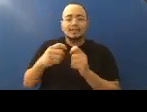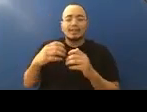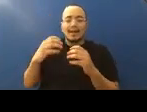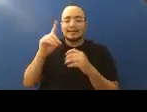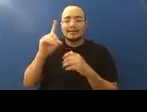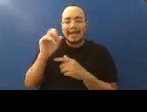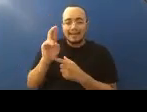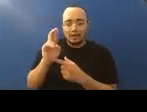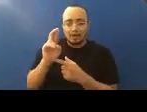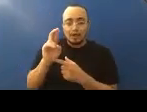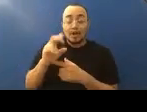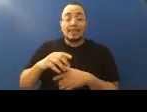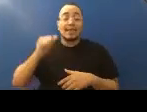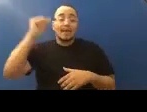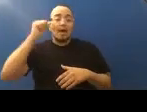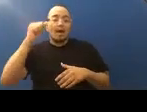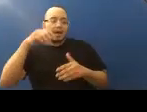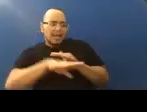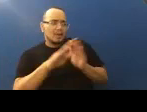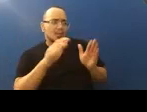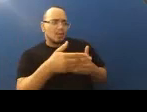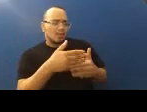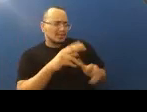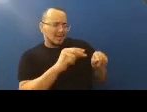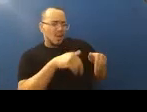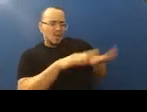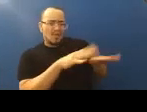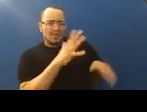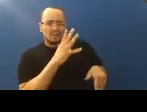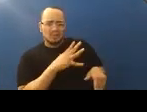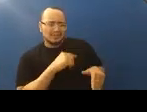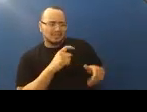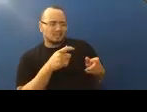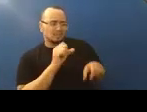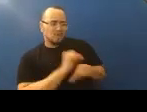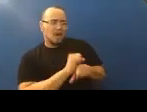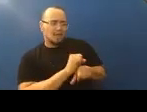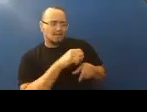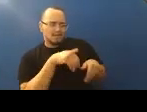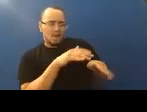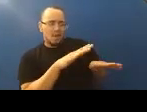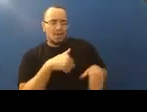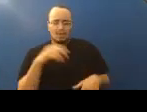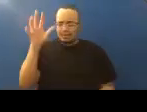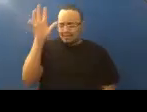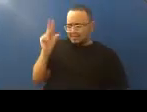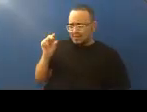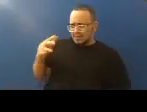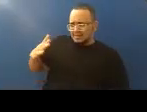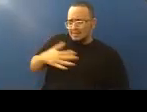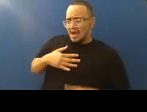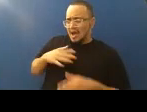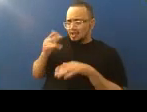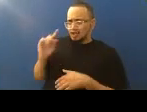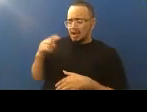Let us do it. And my dad got really angry and was like, this is my child. If I want to change his diaper, I'm going to change his diaper. And I think